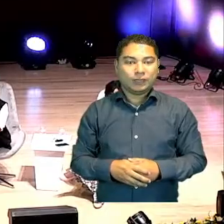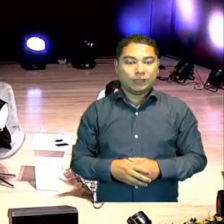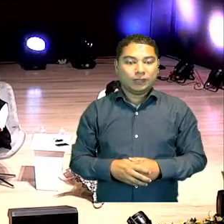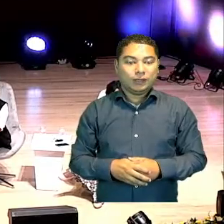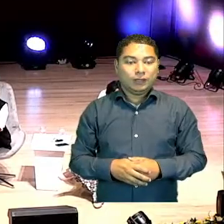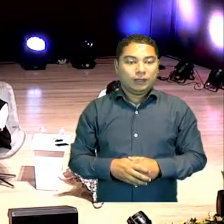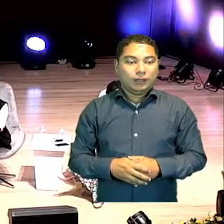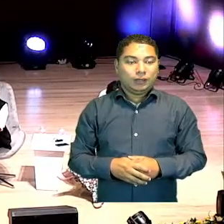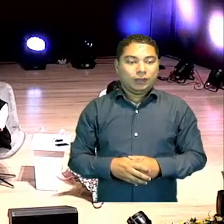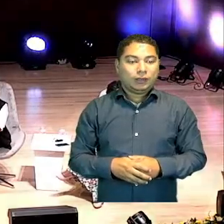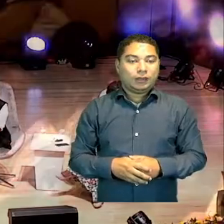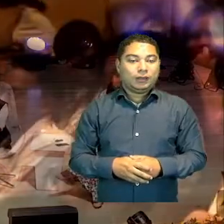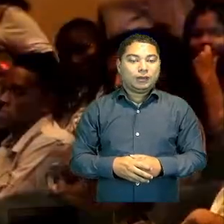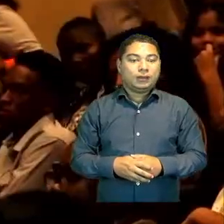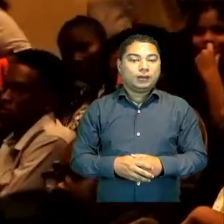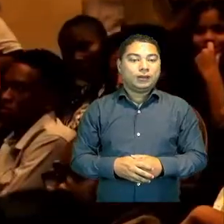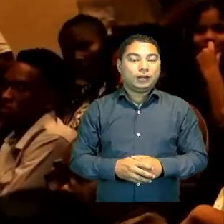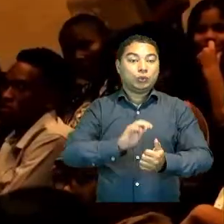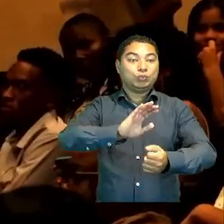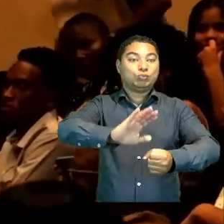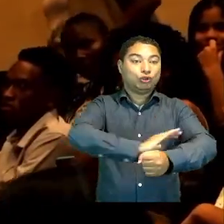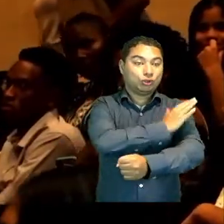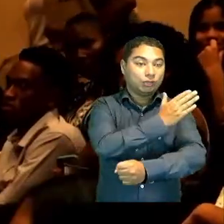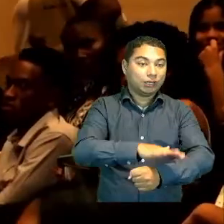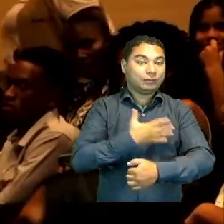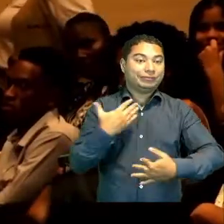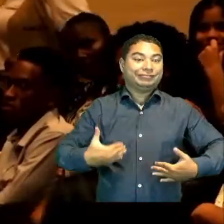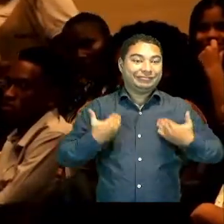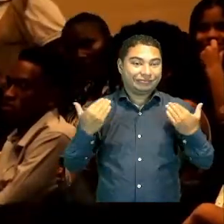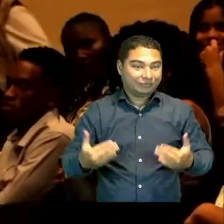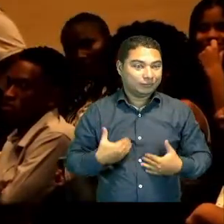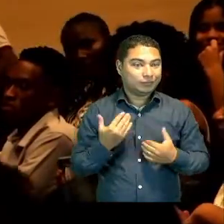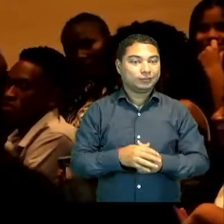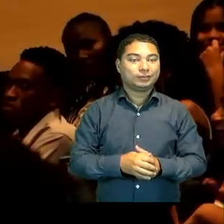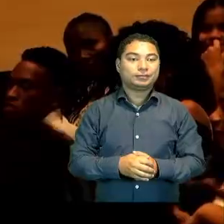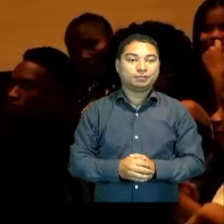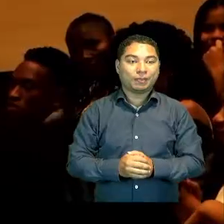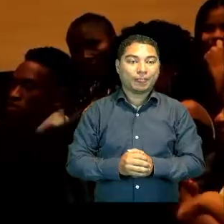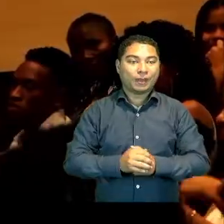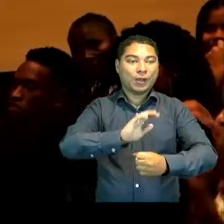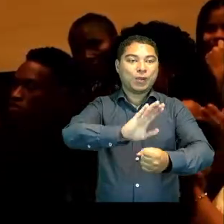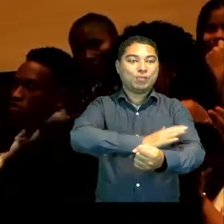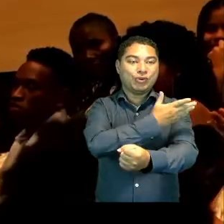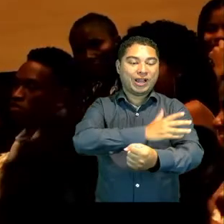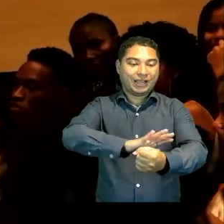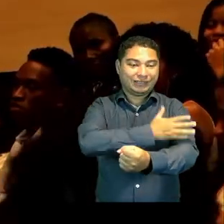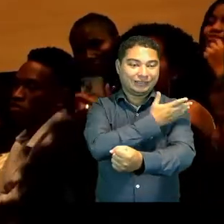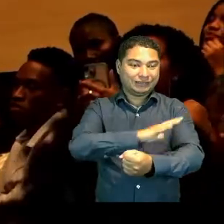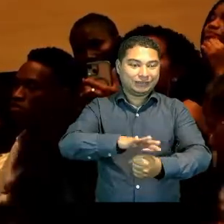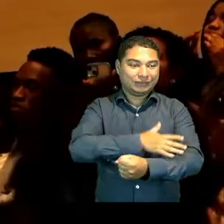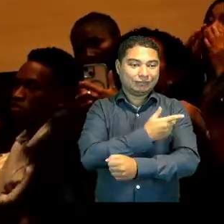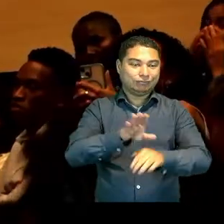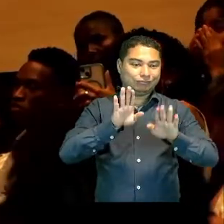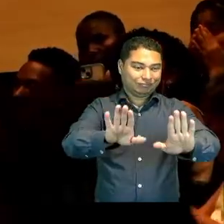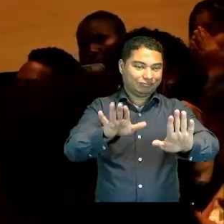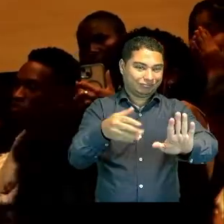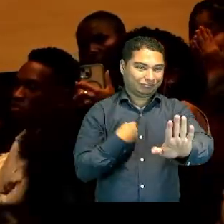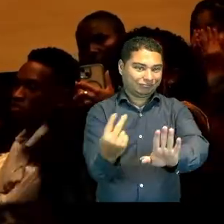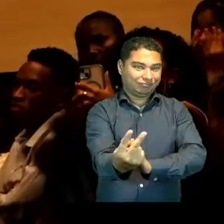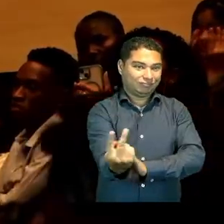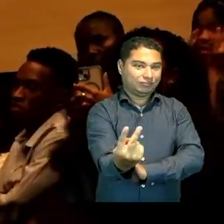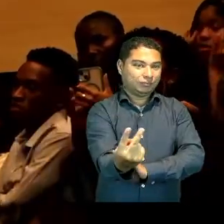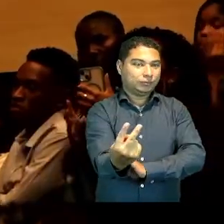Con música y alegría. With music and joy. Con música y